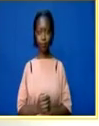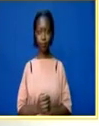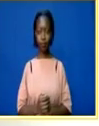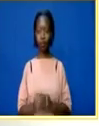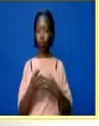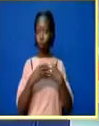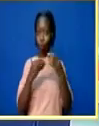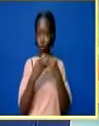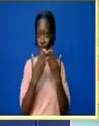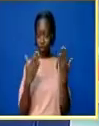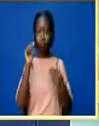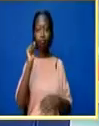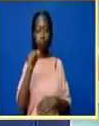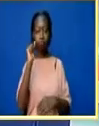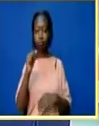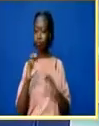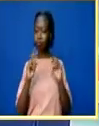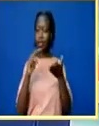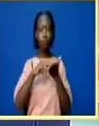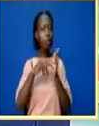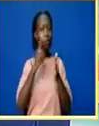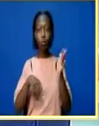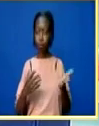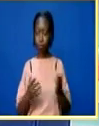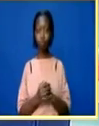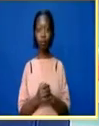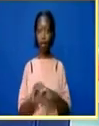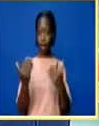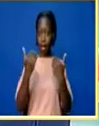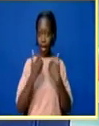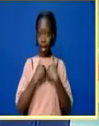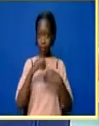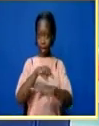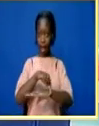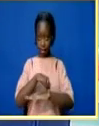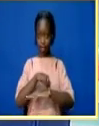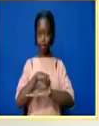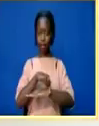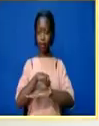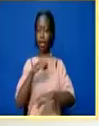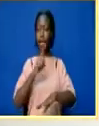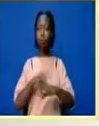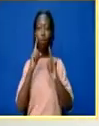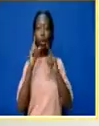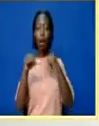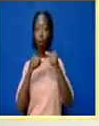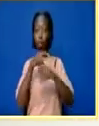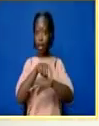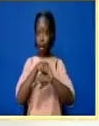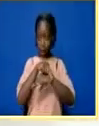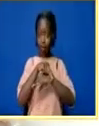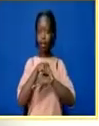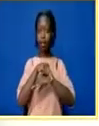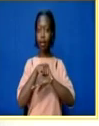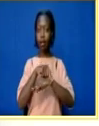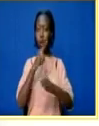Formation of things? Yes. Okay, what is that? Okay, so we have the earth. Okay. When you talk about the earth, mm-hmm. What covers